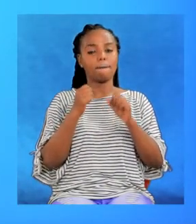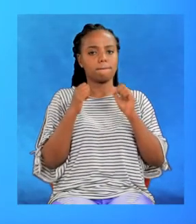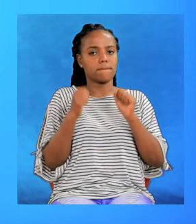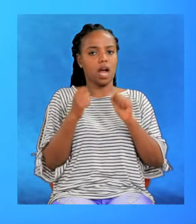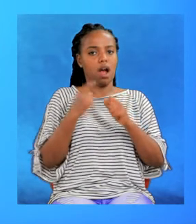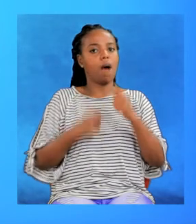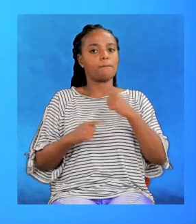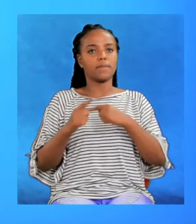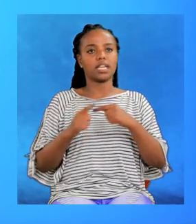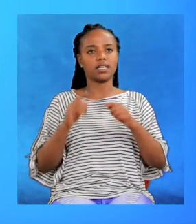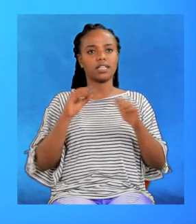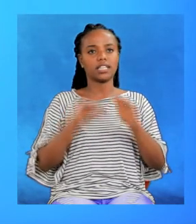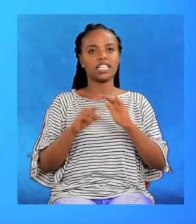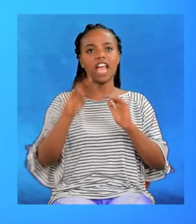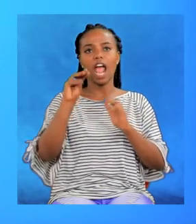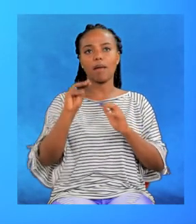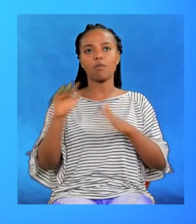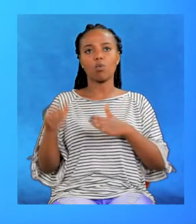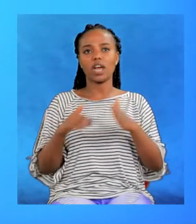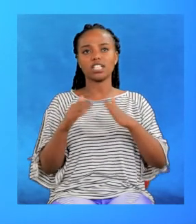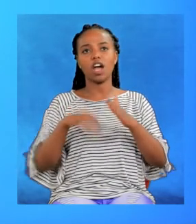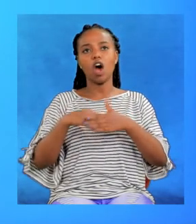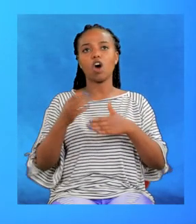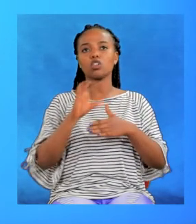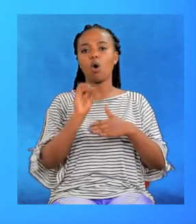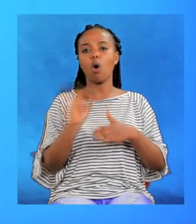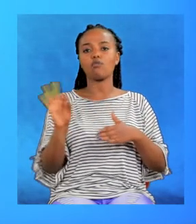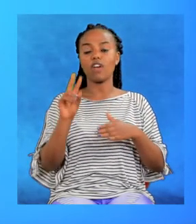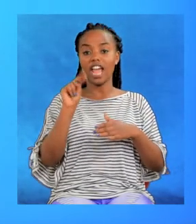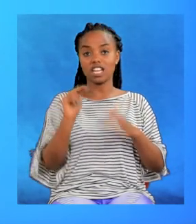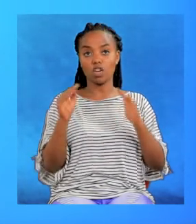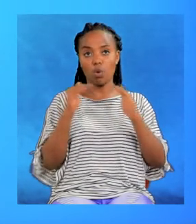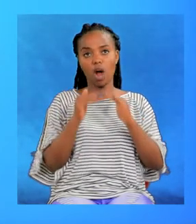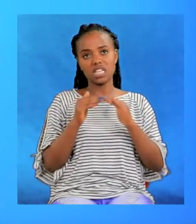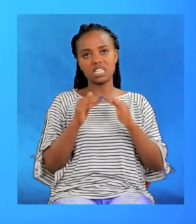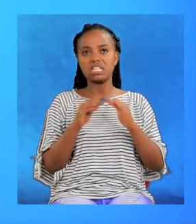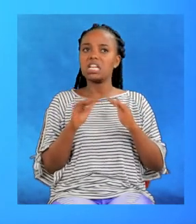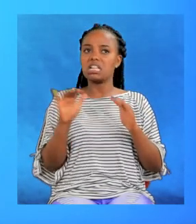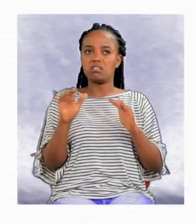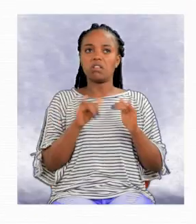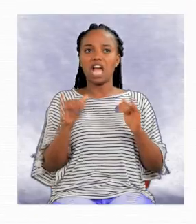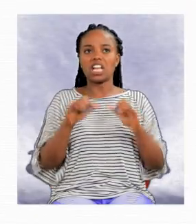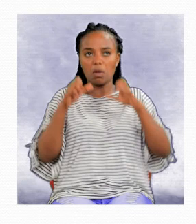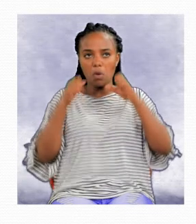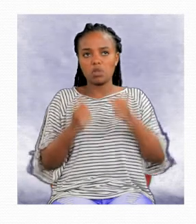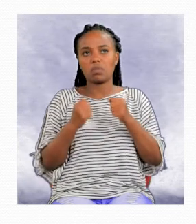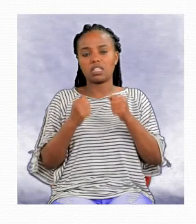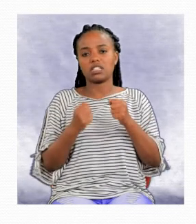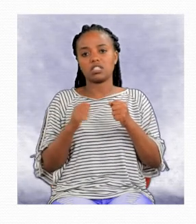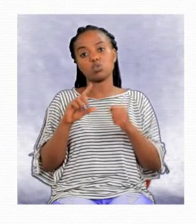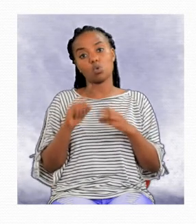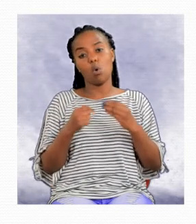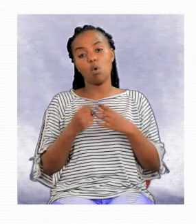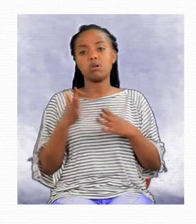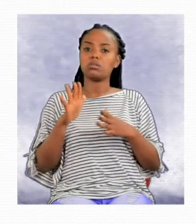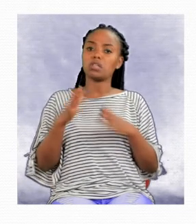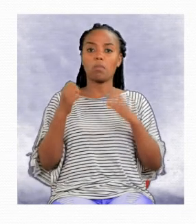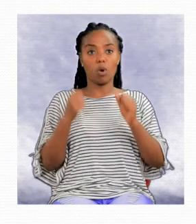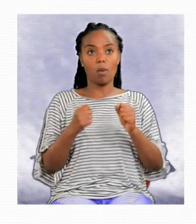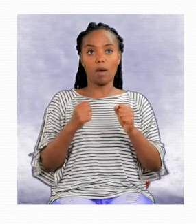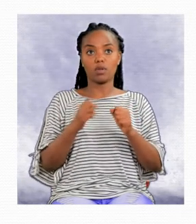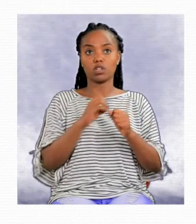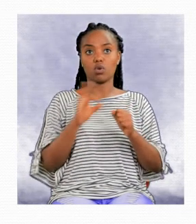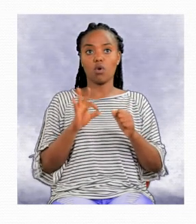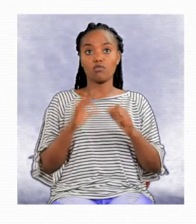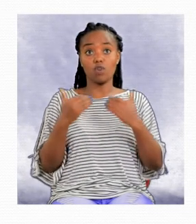m ways out of n equally likely possibilities, so the probability of the occurrence of